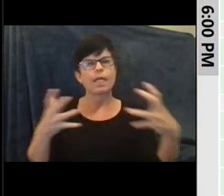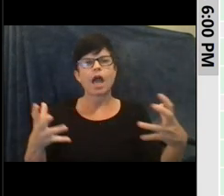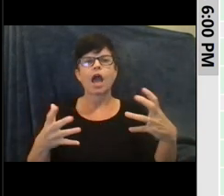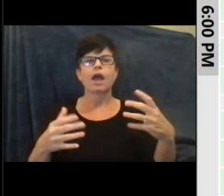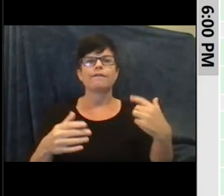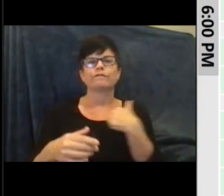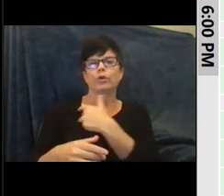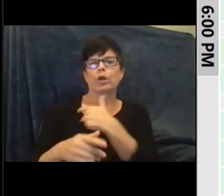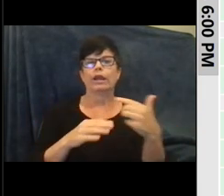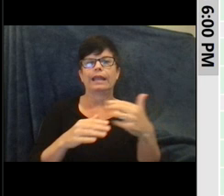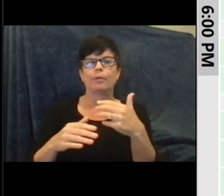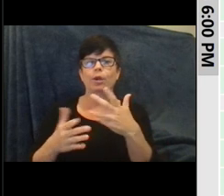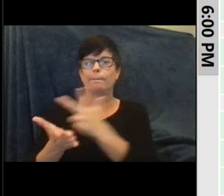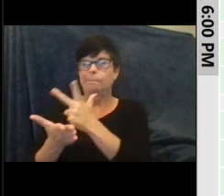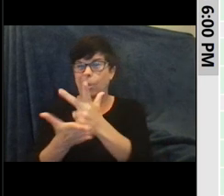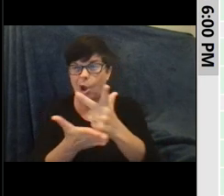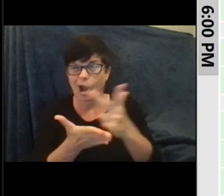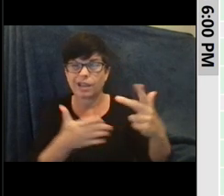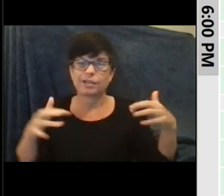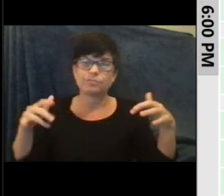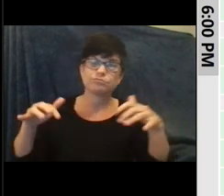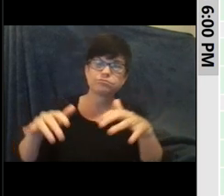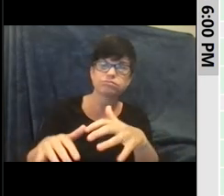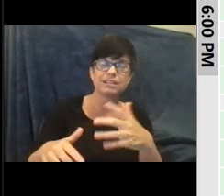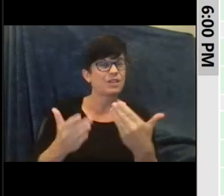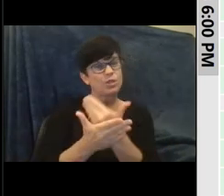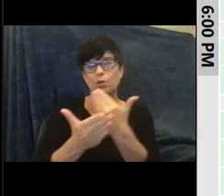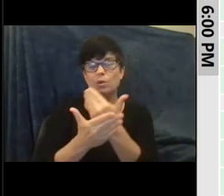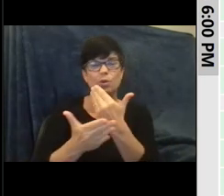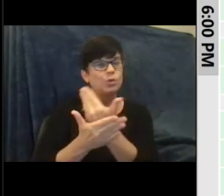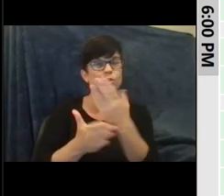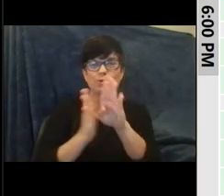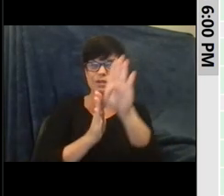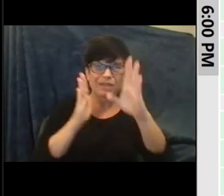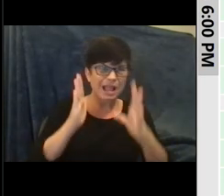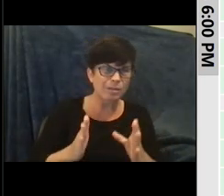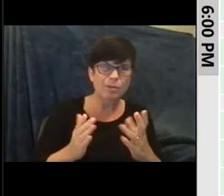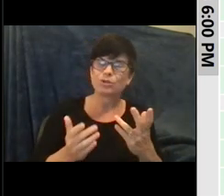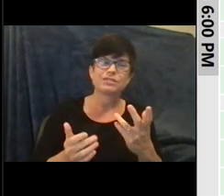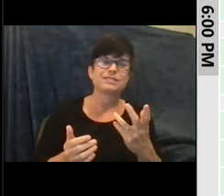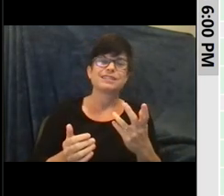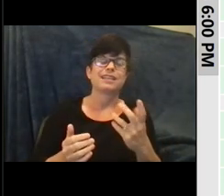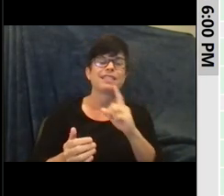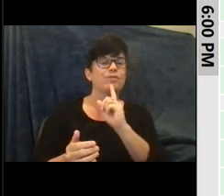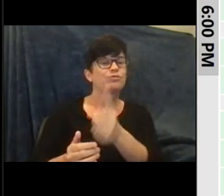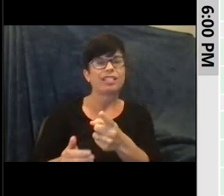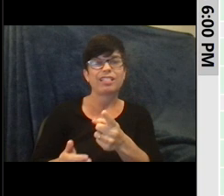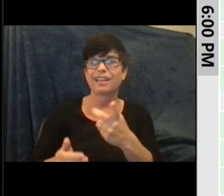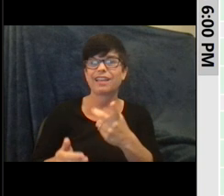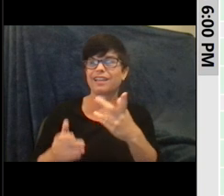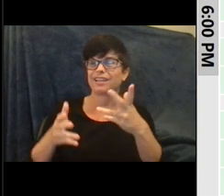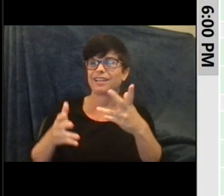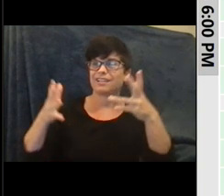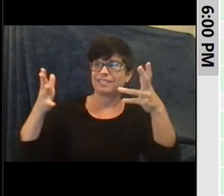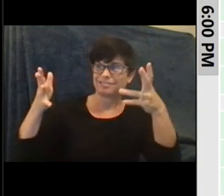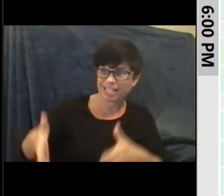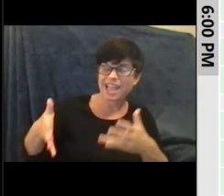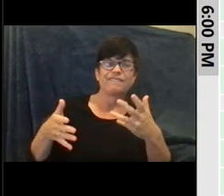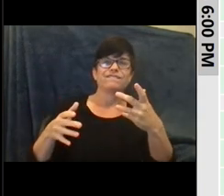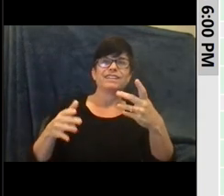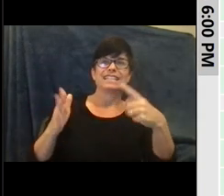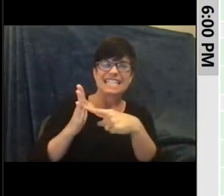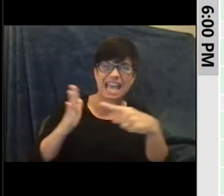Marina. It's clear the new developer is neglectful after defaulting numerous agreements and deadlines set by the CRA,